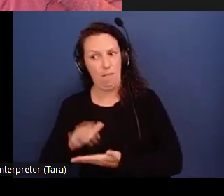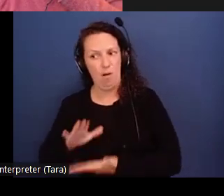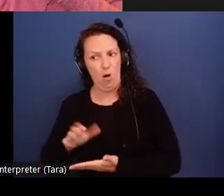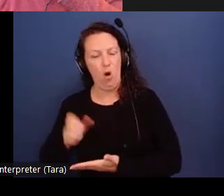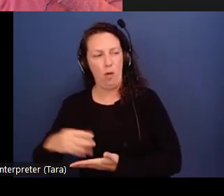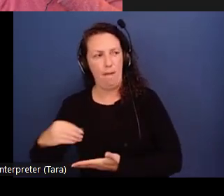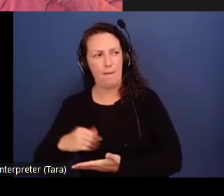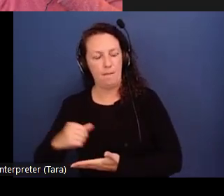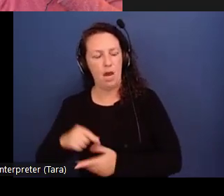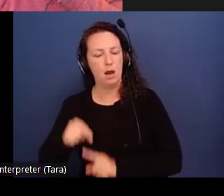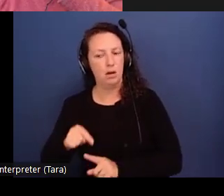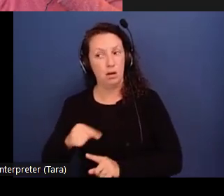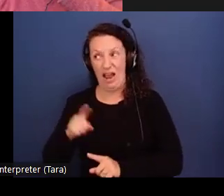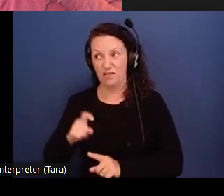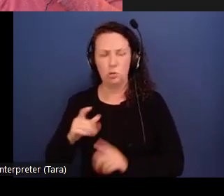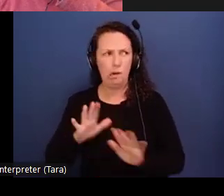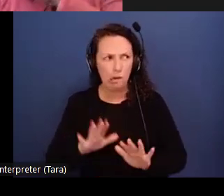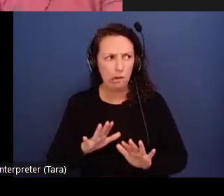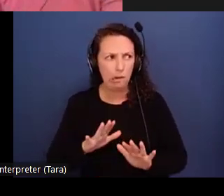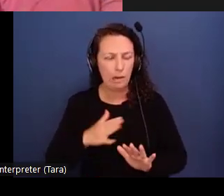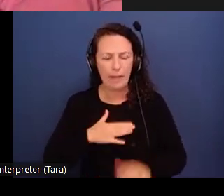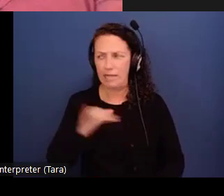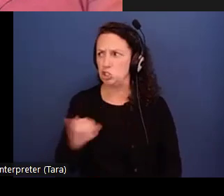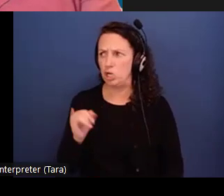Am I summarizing the questions correct?